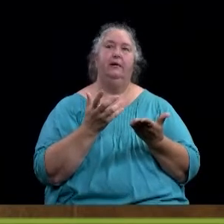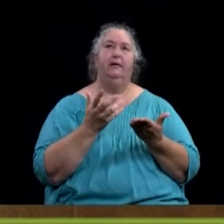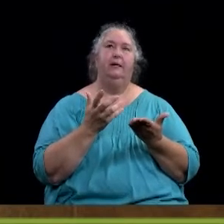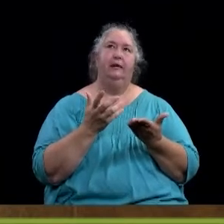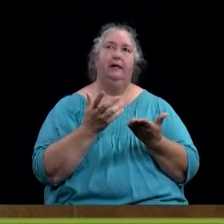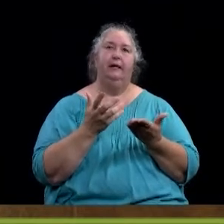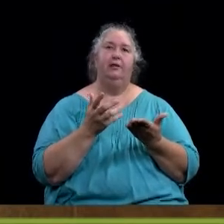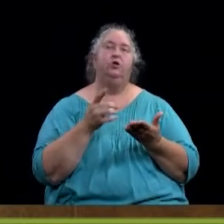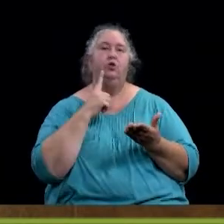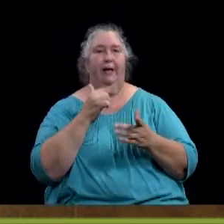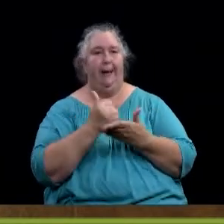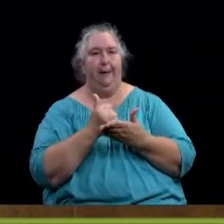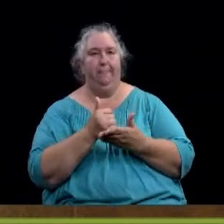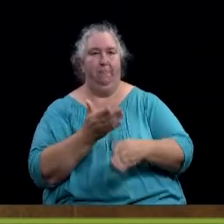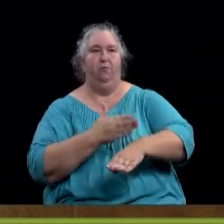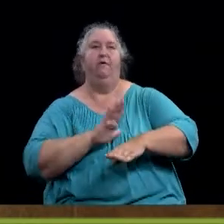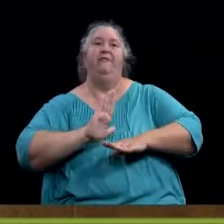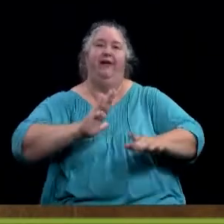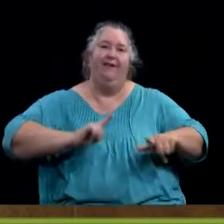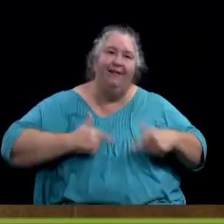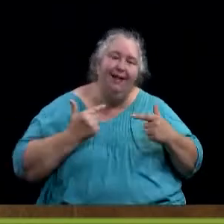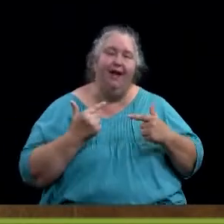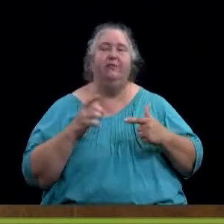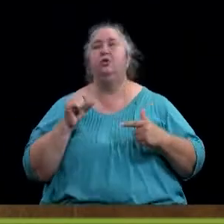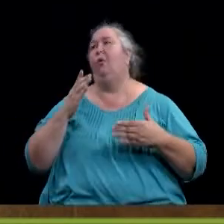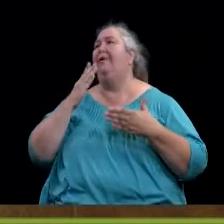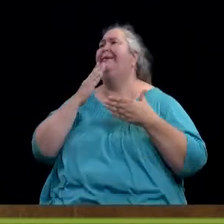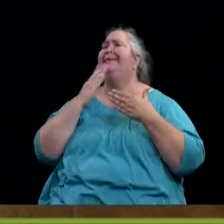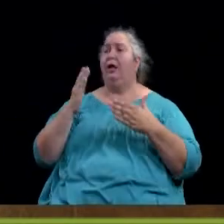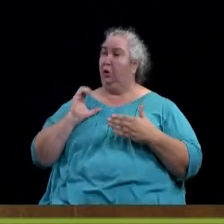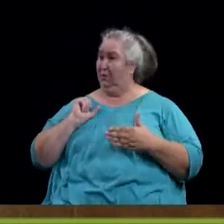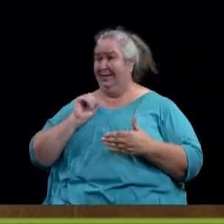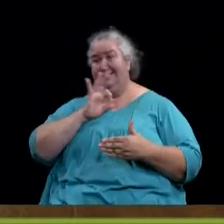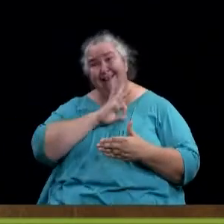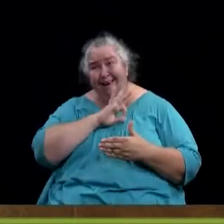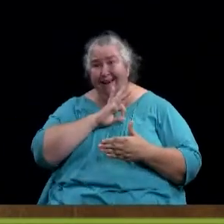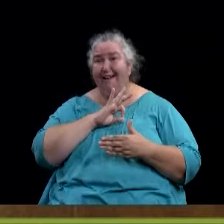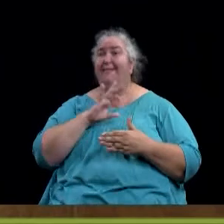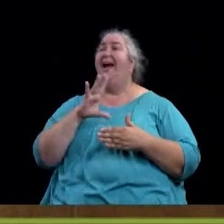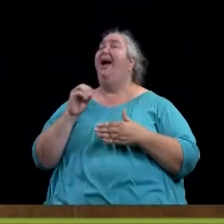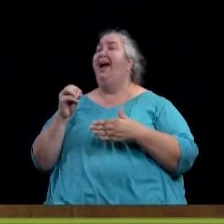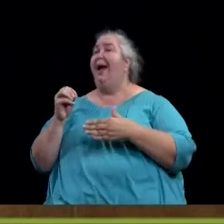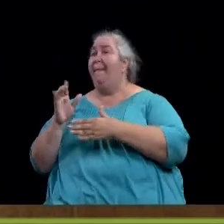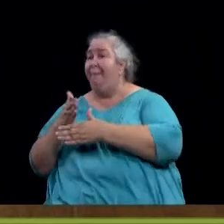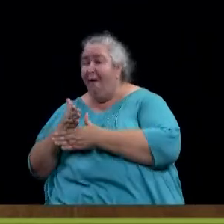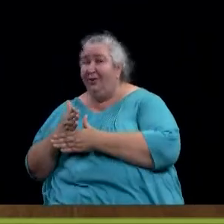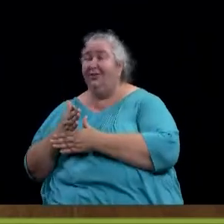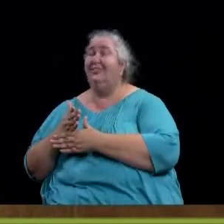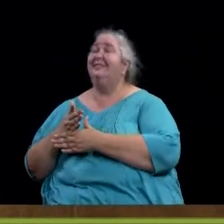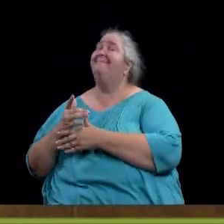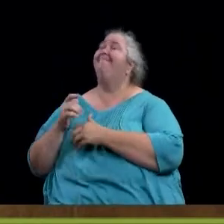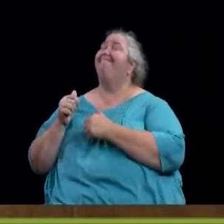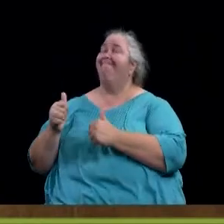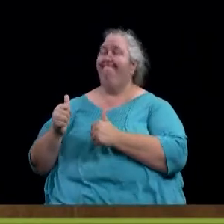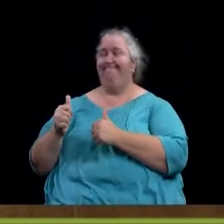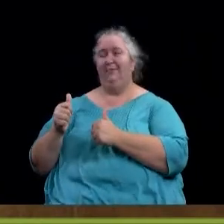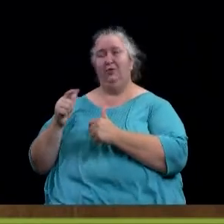thank you, staff, as well as our partners in bringing this to fruition.